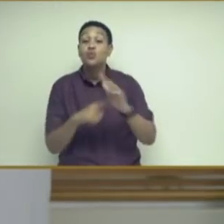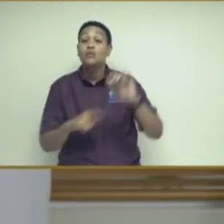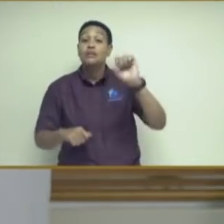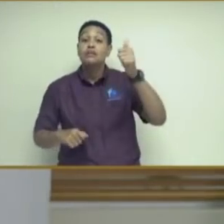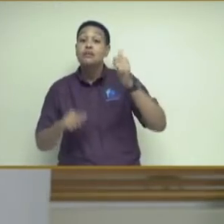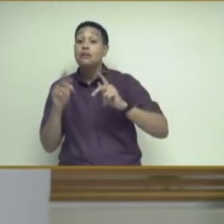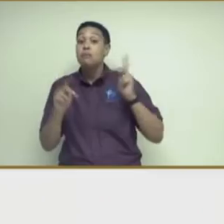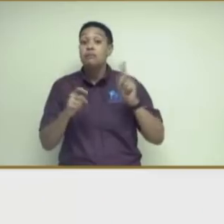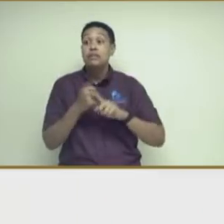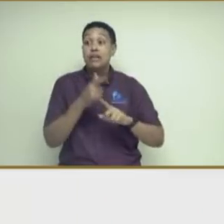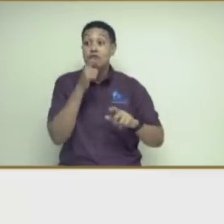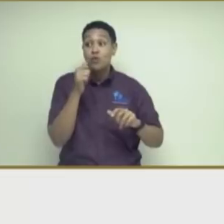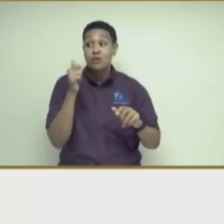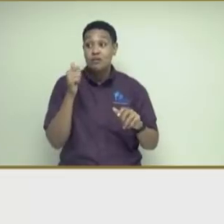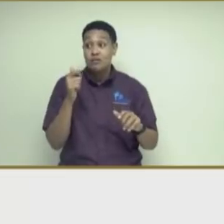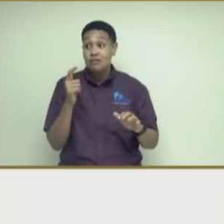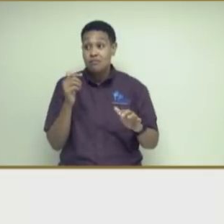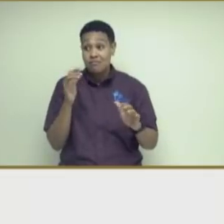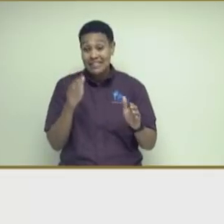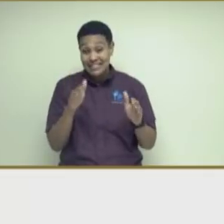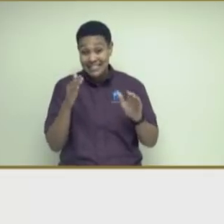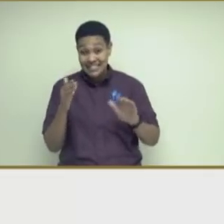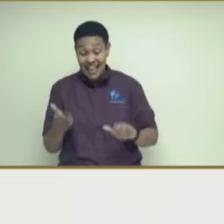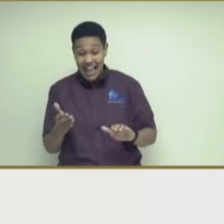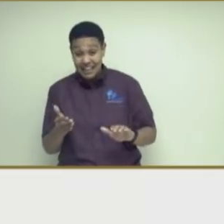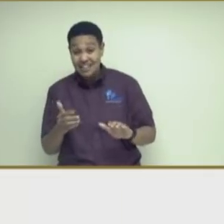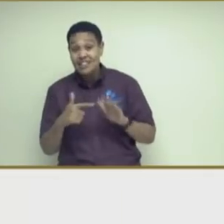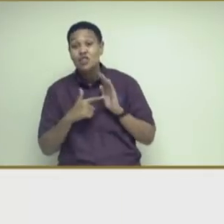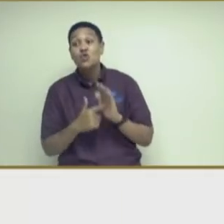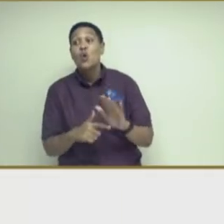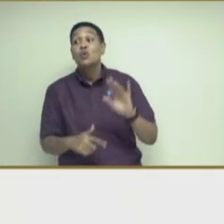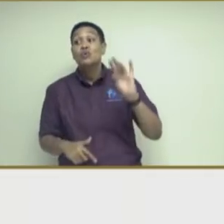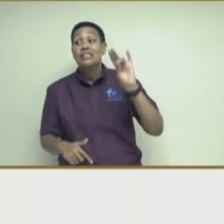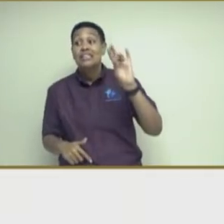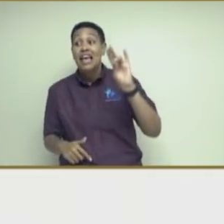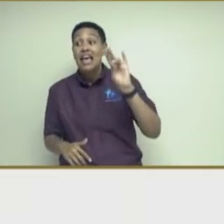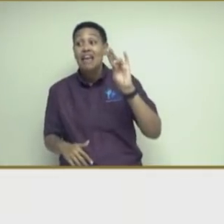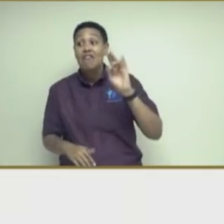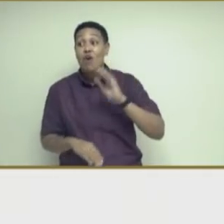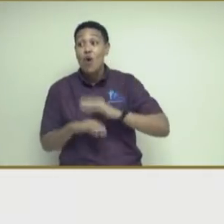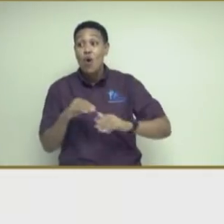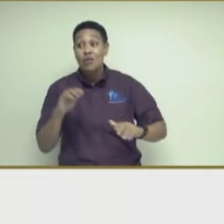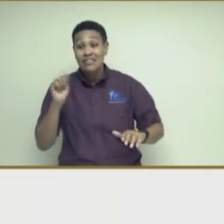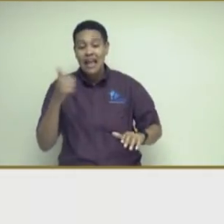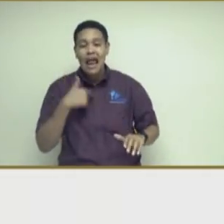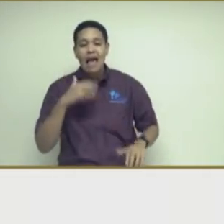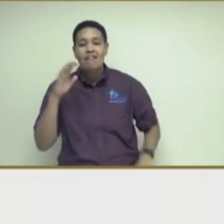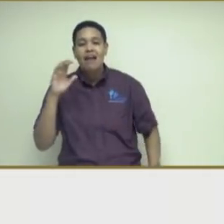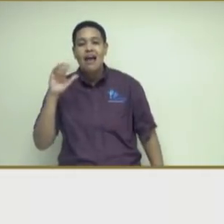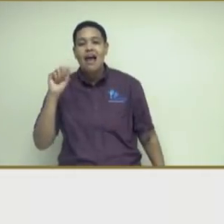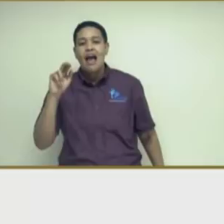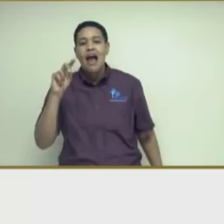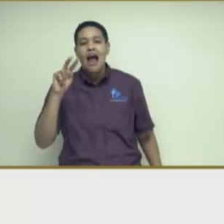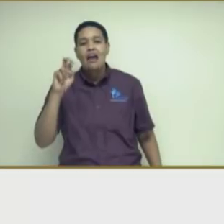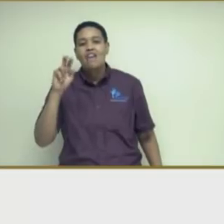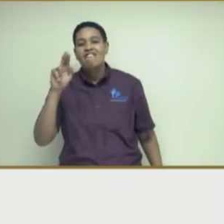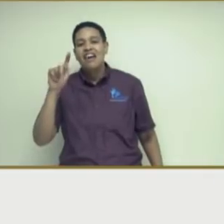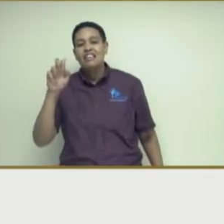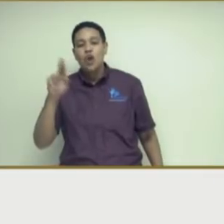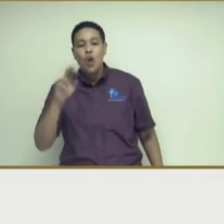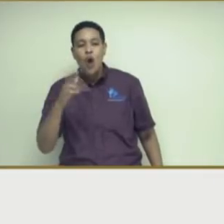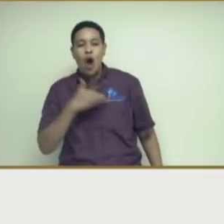persons who passed, unfortunately. It showed that 7 of those had cardiovascular or heart-related